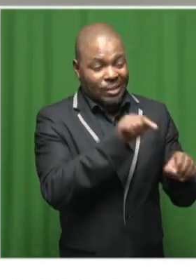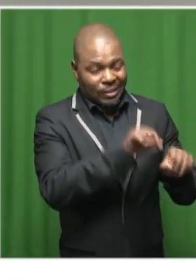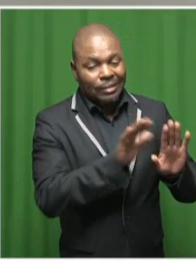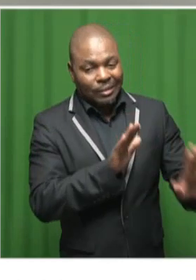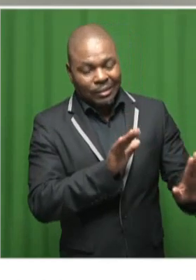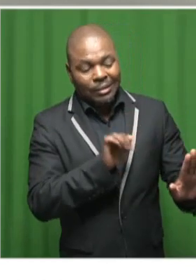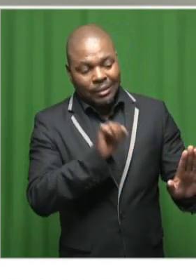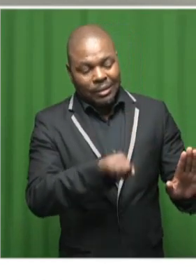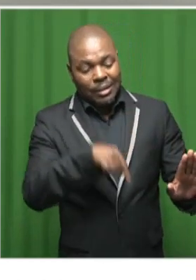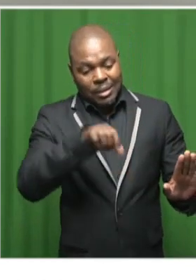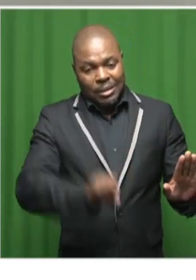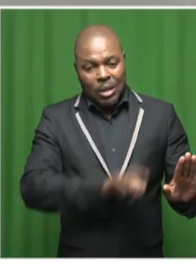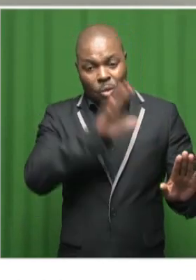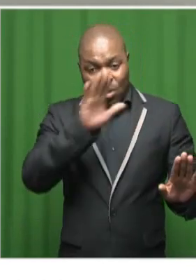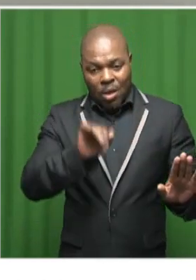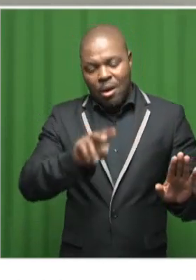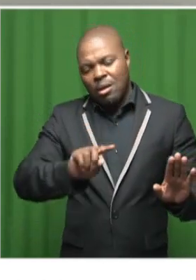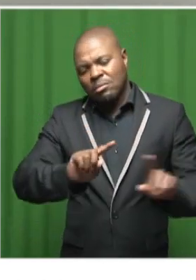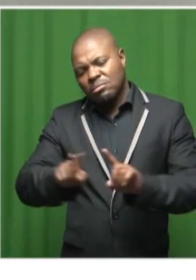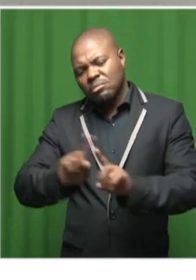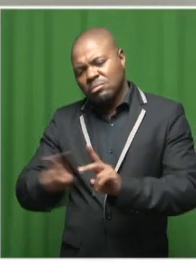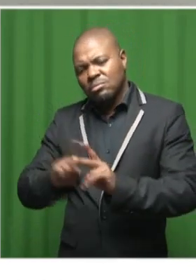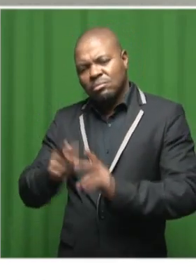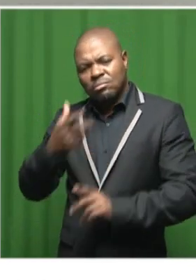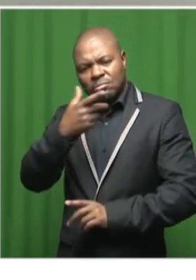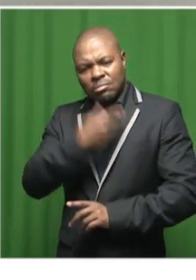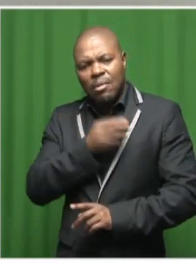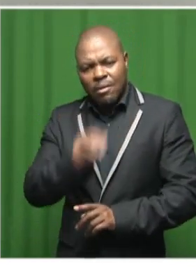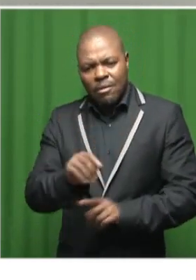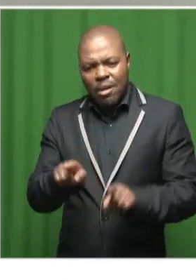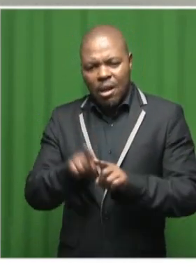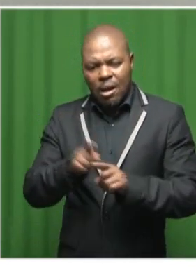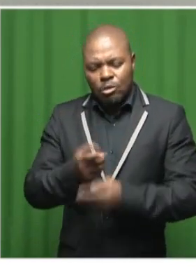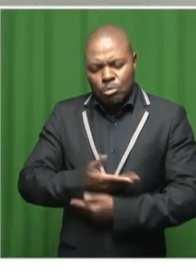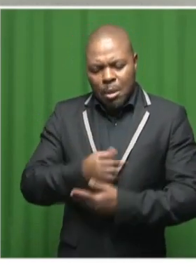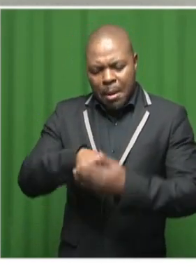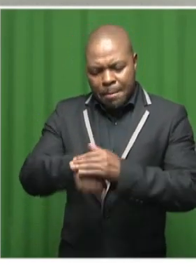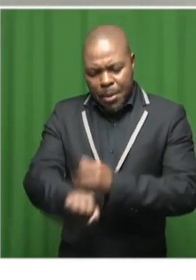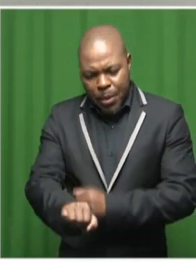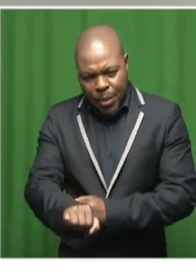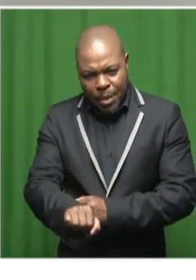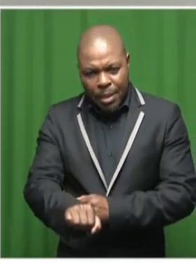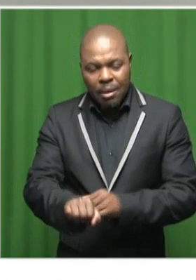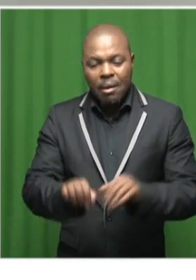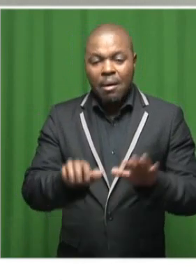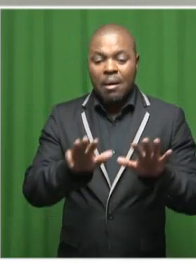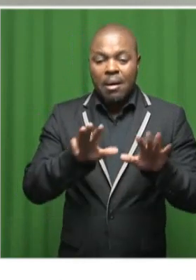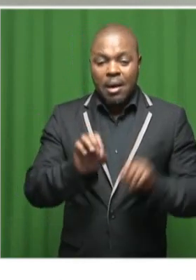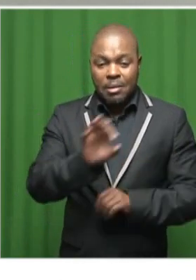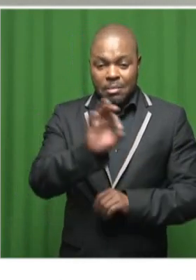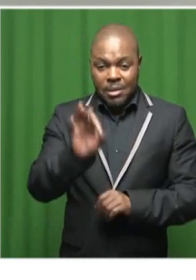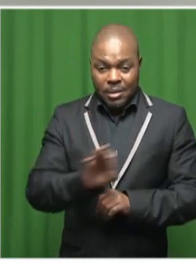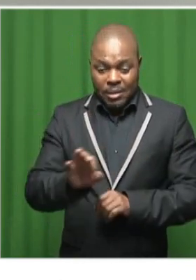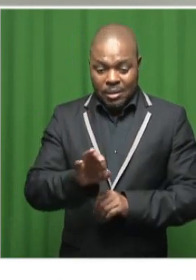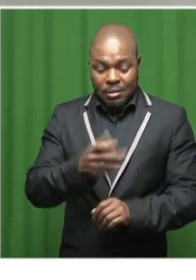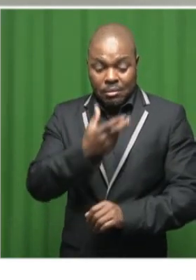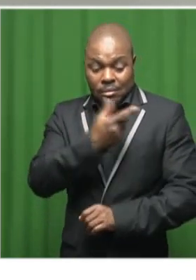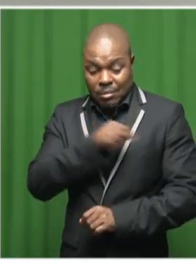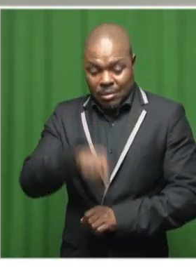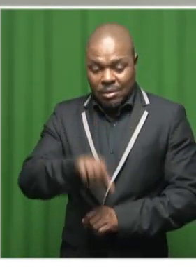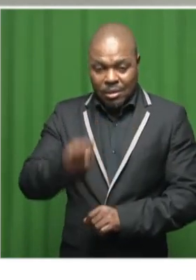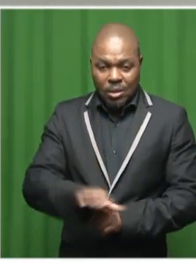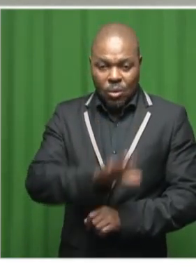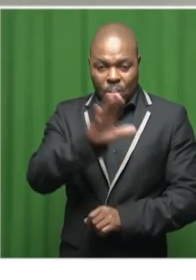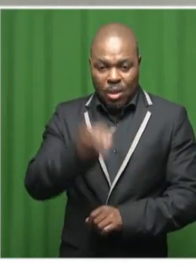the country we give immunizations to children at birth. And 90% of immunizations in the country